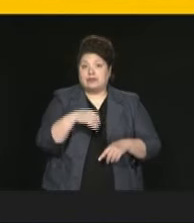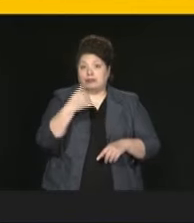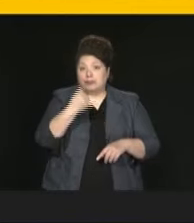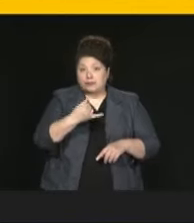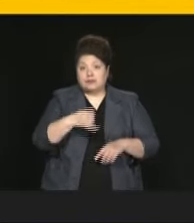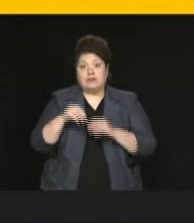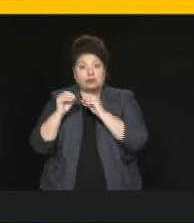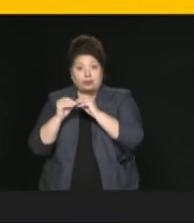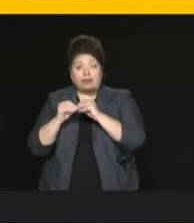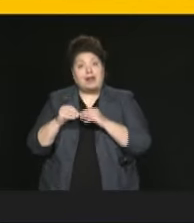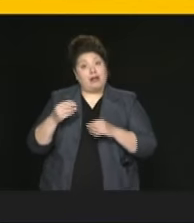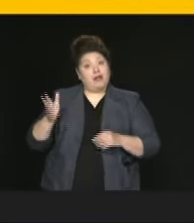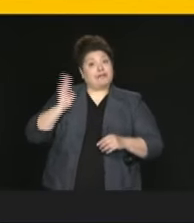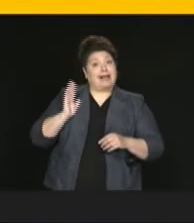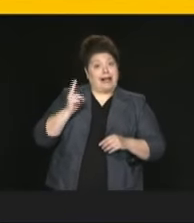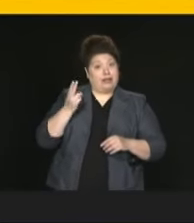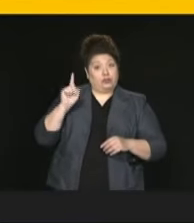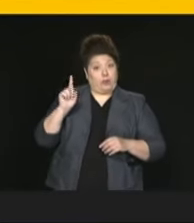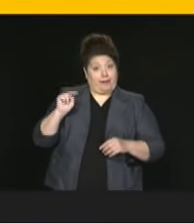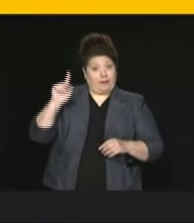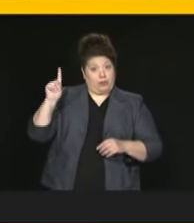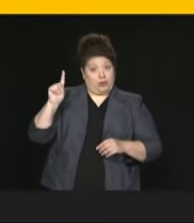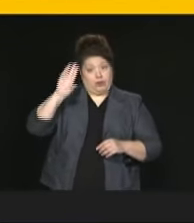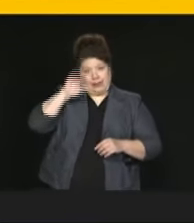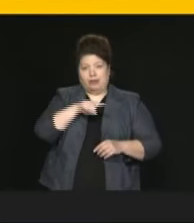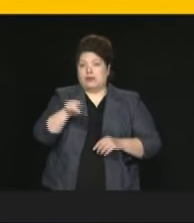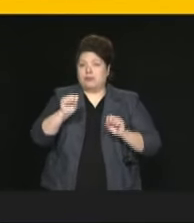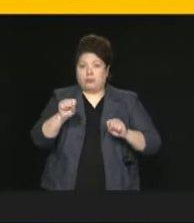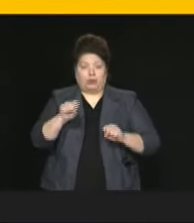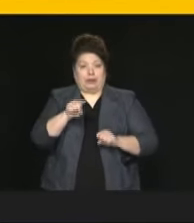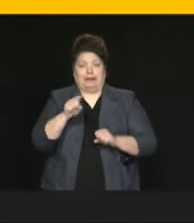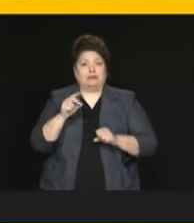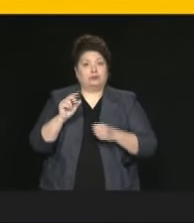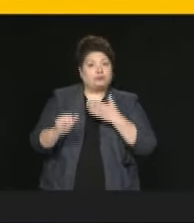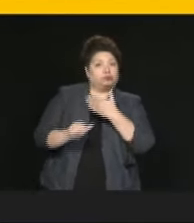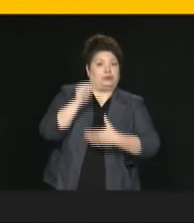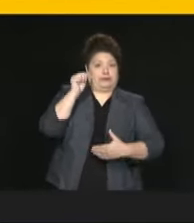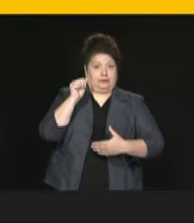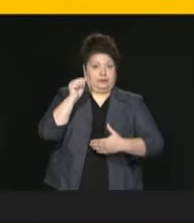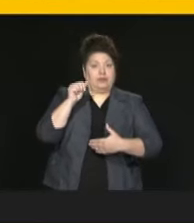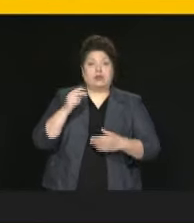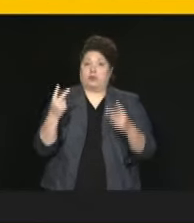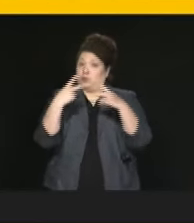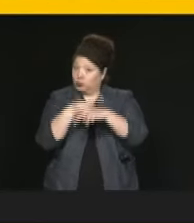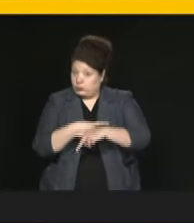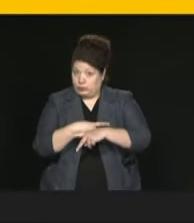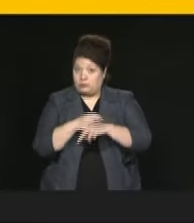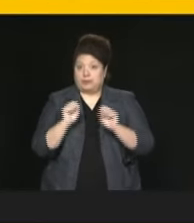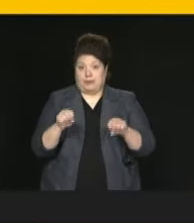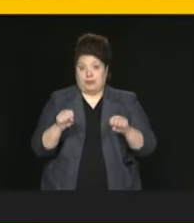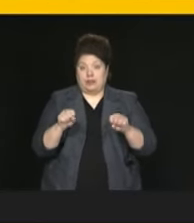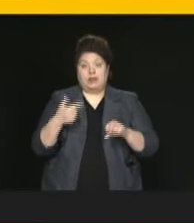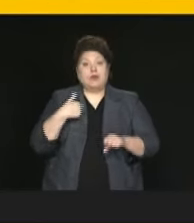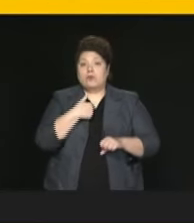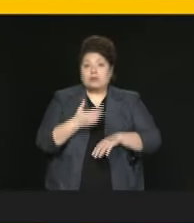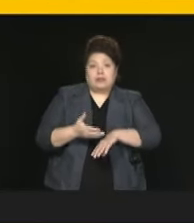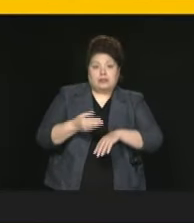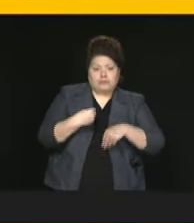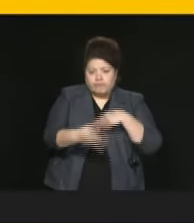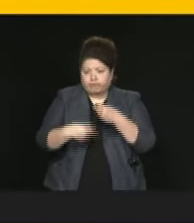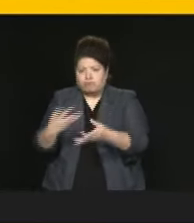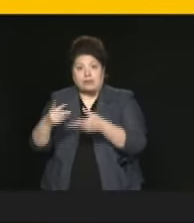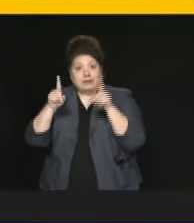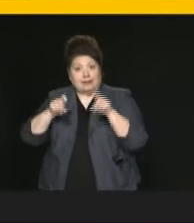being disproportionately impacted by COVID-19. Along with better access to testing, we are acutely aware of the need to do better, more